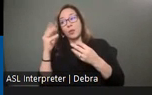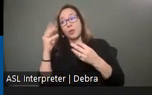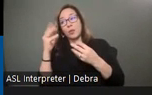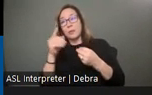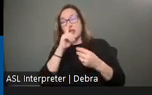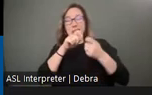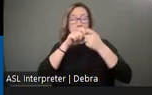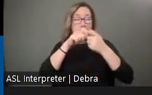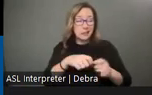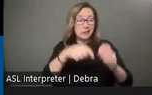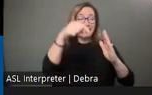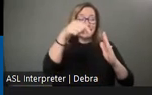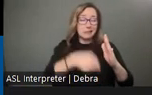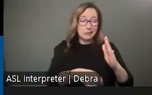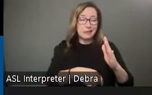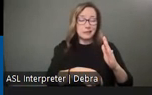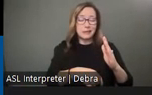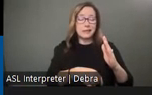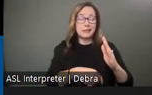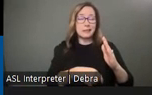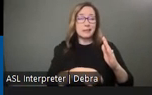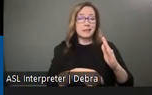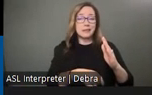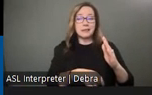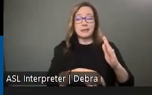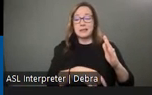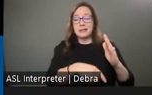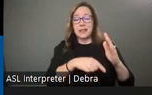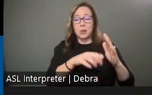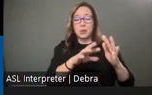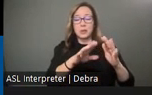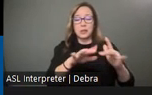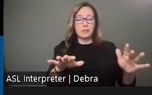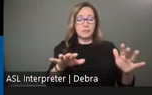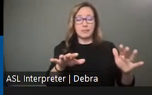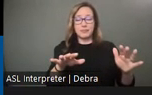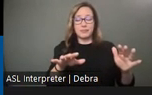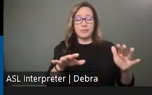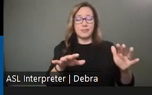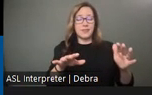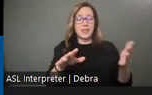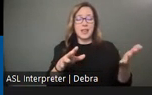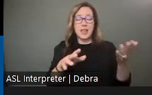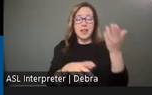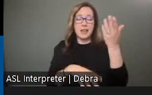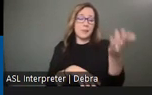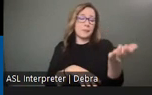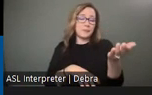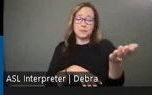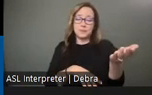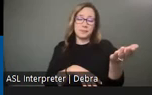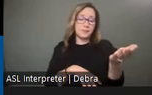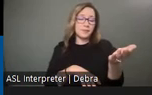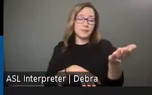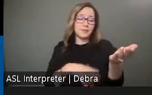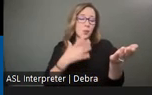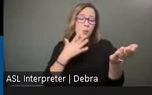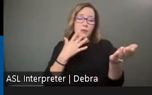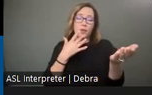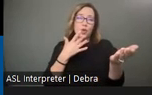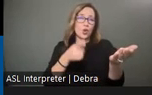specifics that go into like LOMAs and things like that are things that we would rather let the mitigation